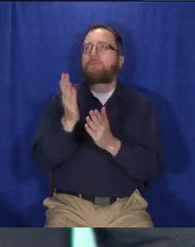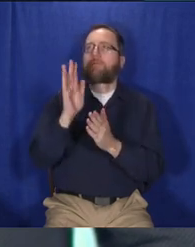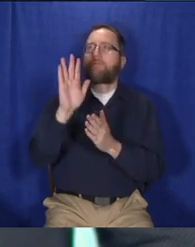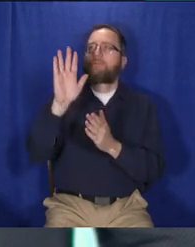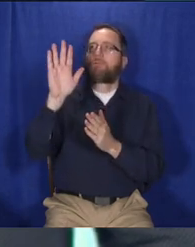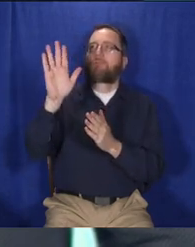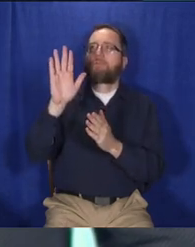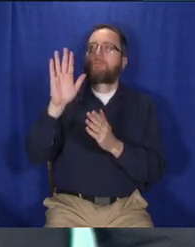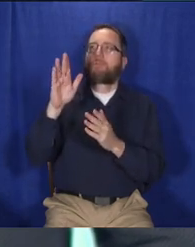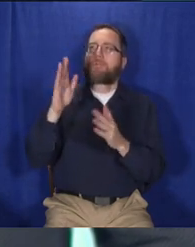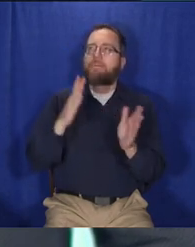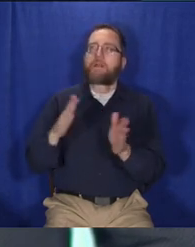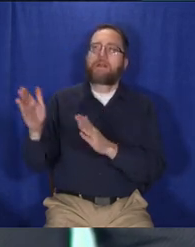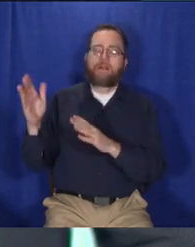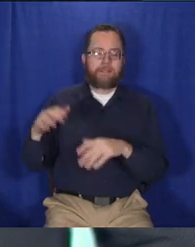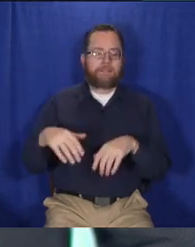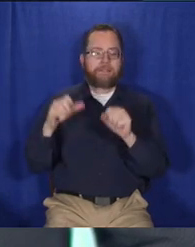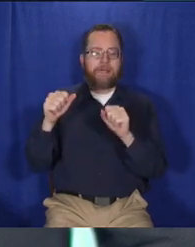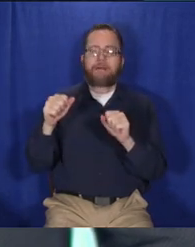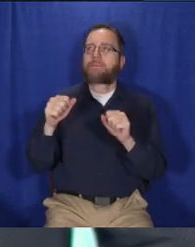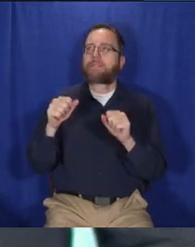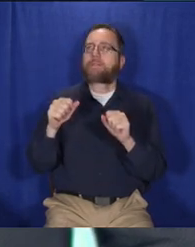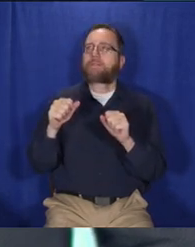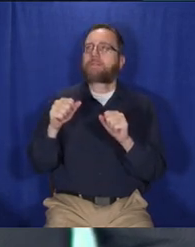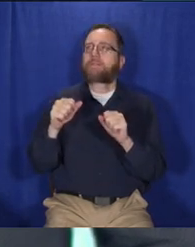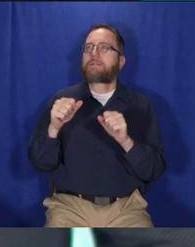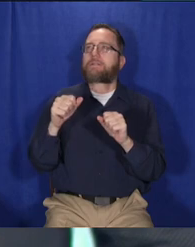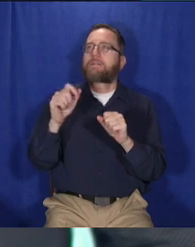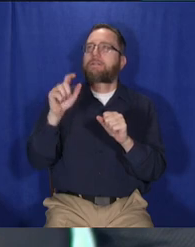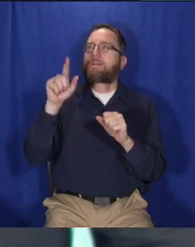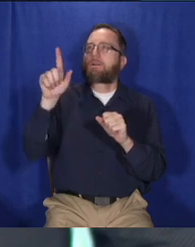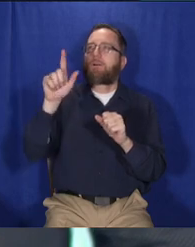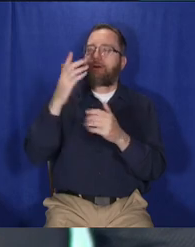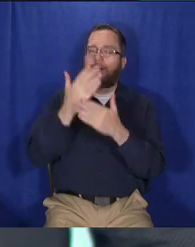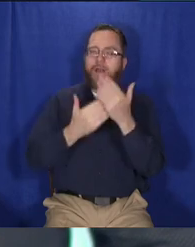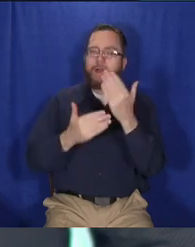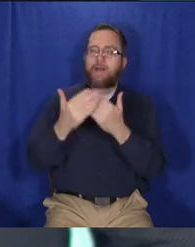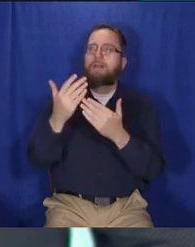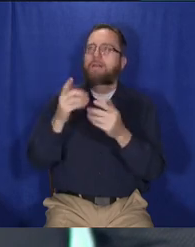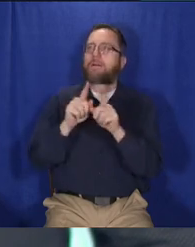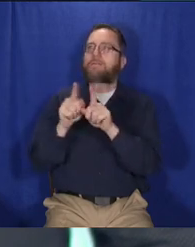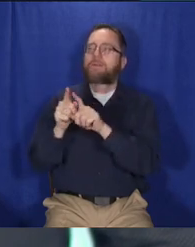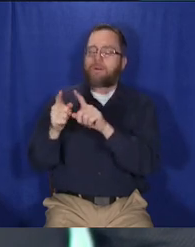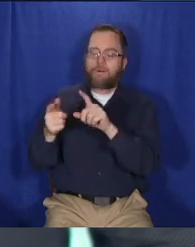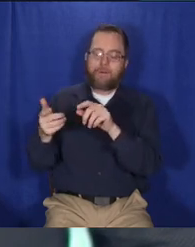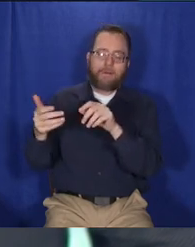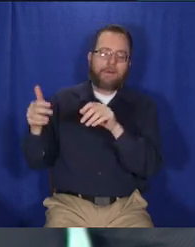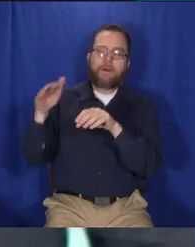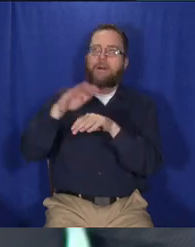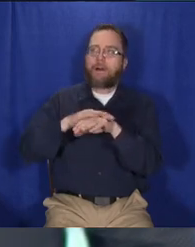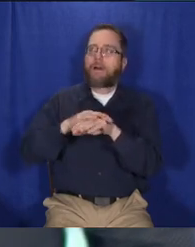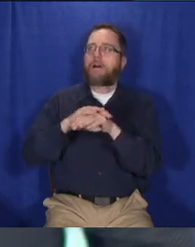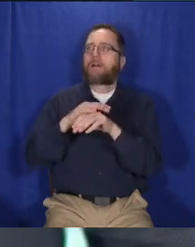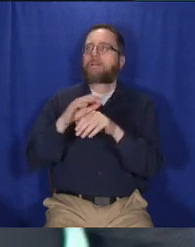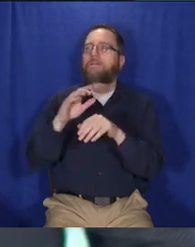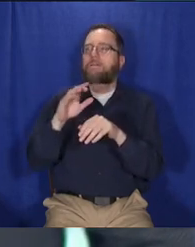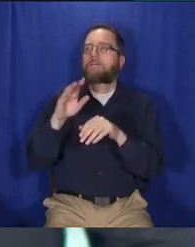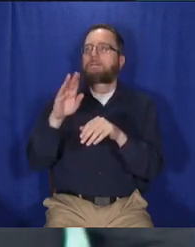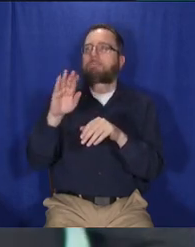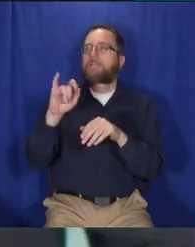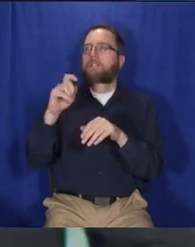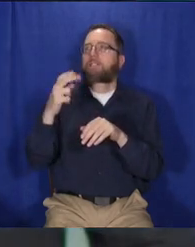especially for Bettina, Lord, that your hand of blessing and provision would be on her. We pray, Lord God, that she would know how